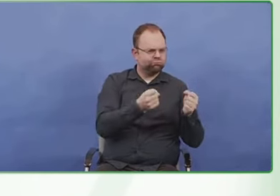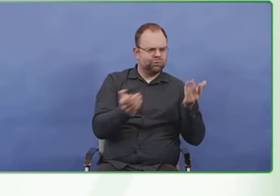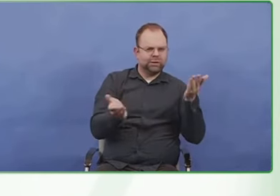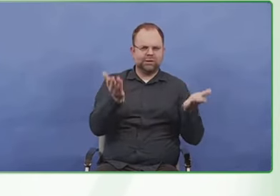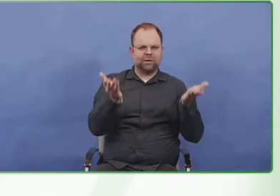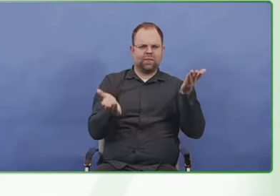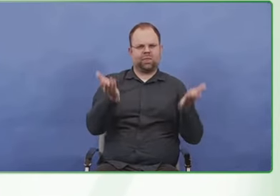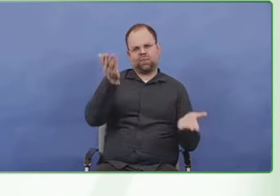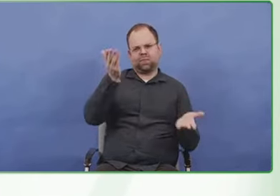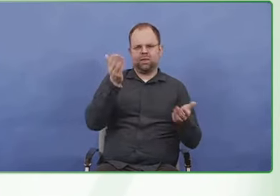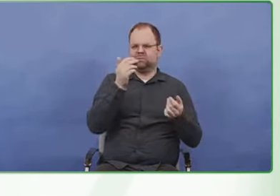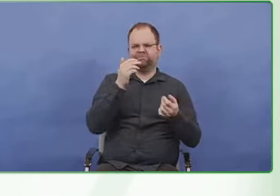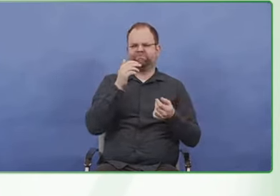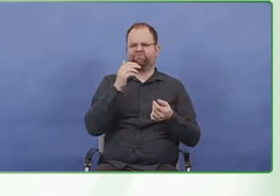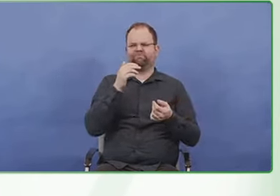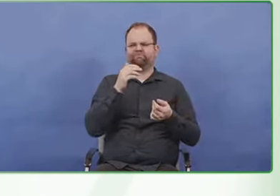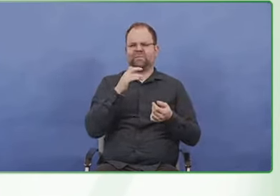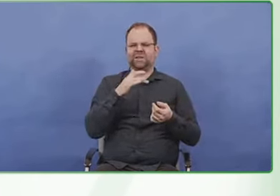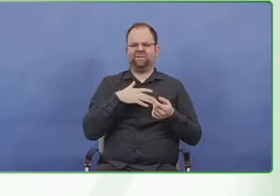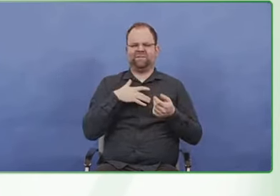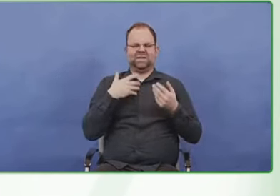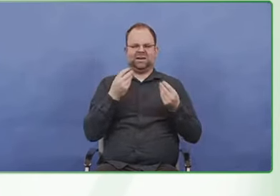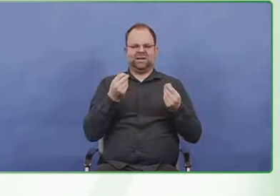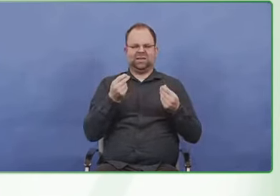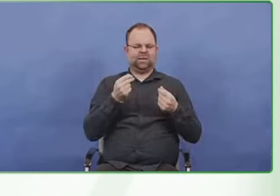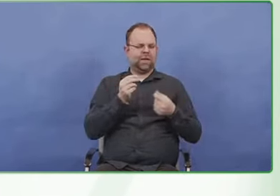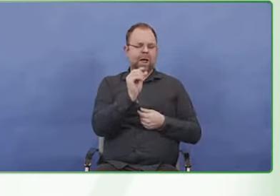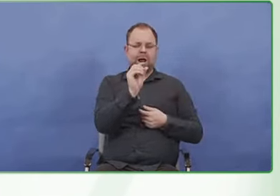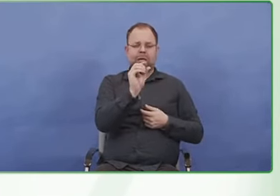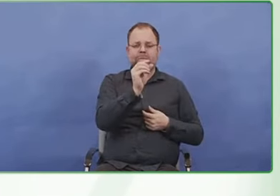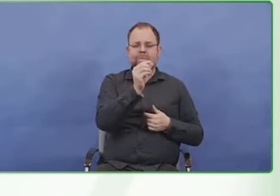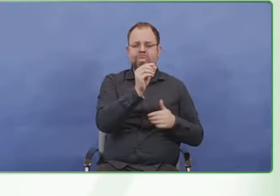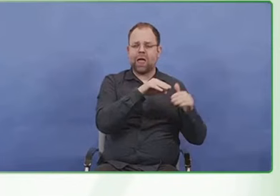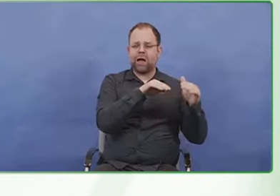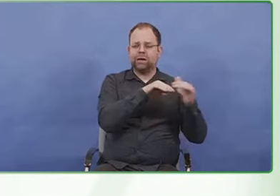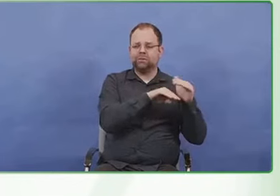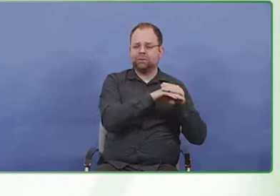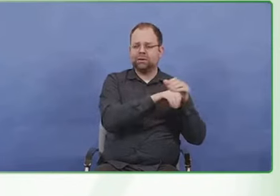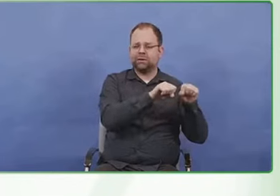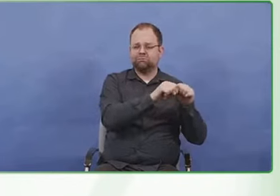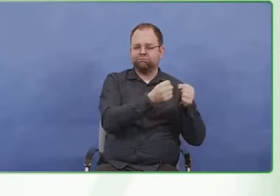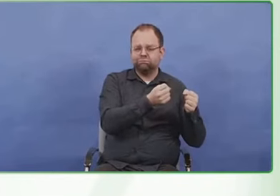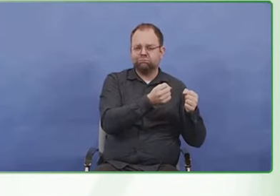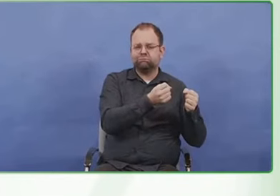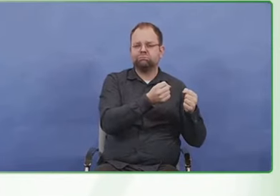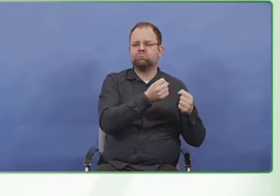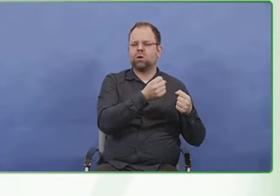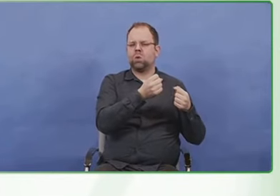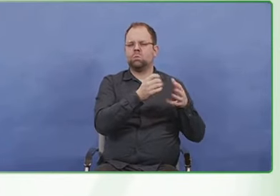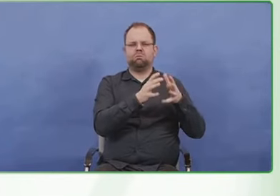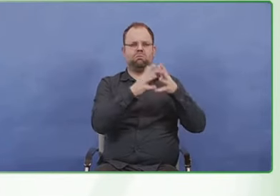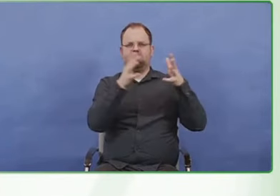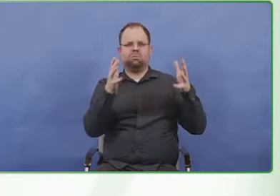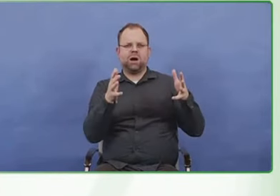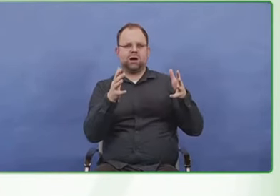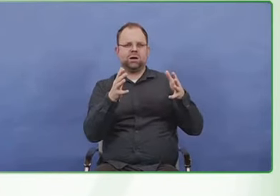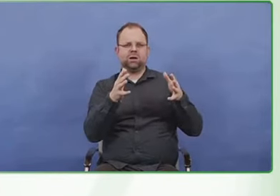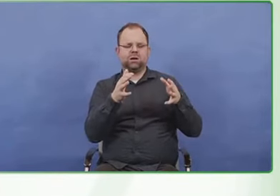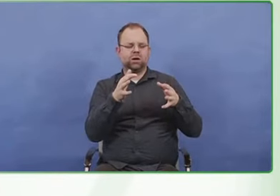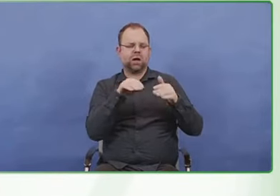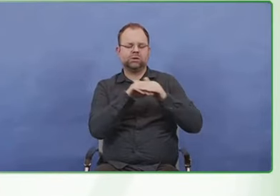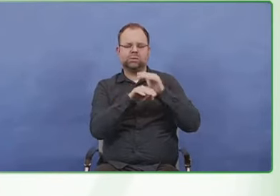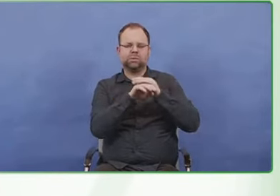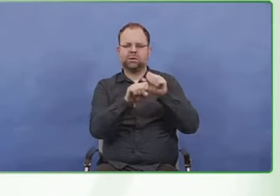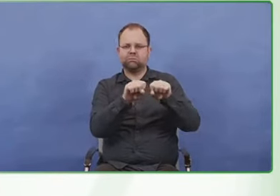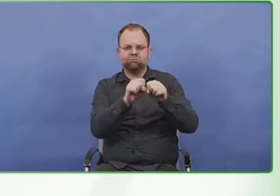this coming summer. This aimed at providing more effective and proportionate administrative enforcement